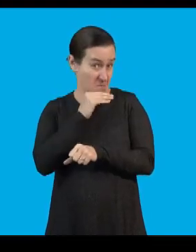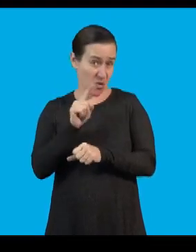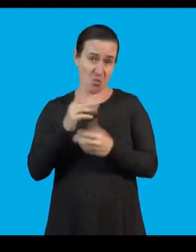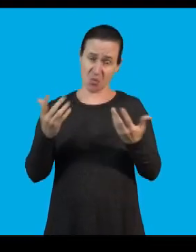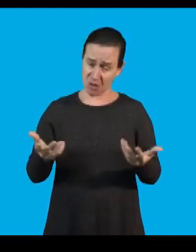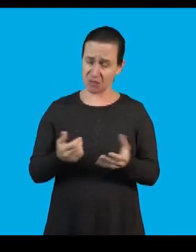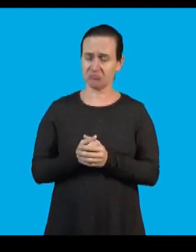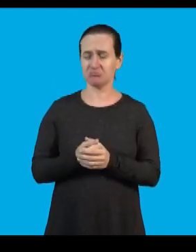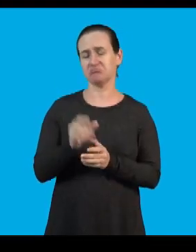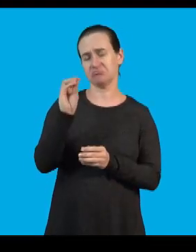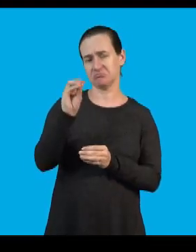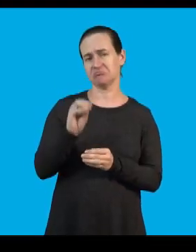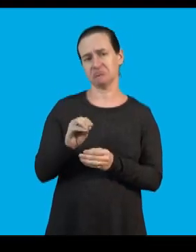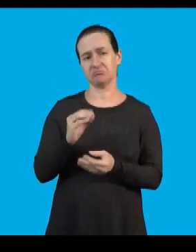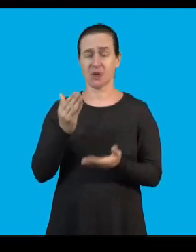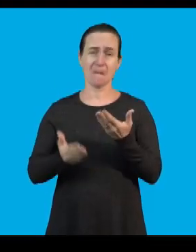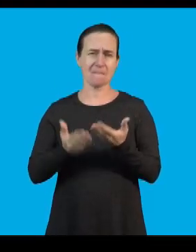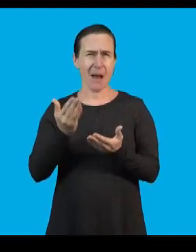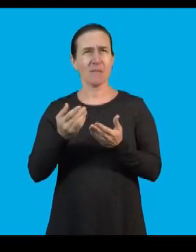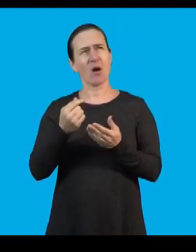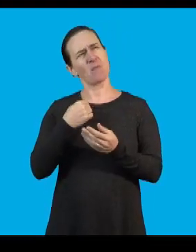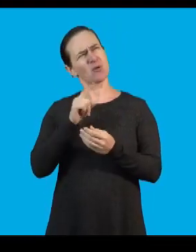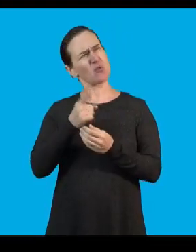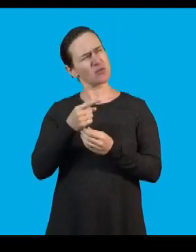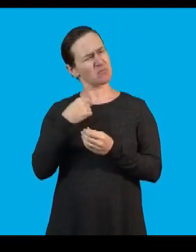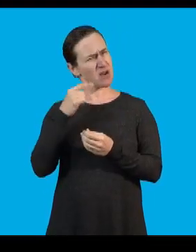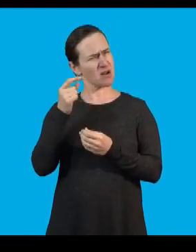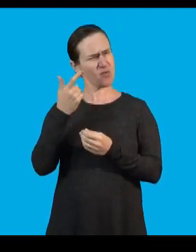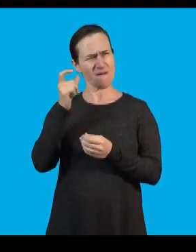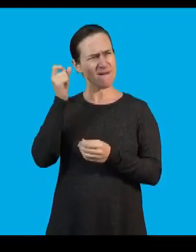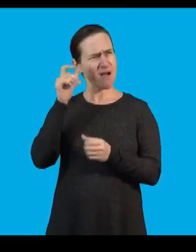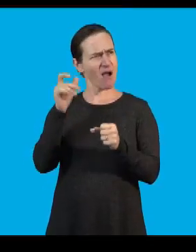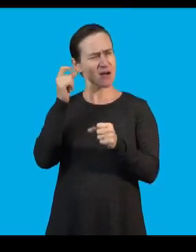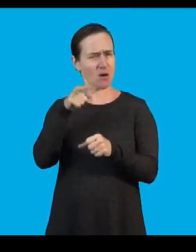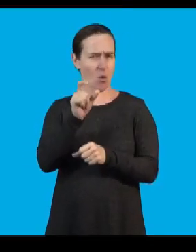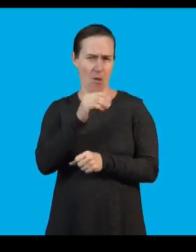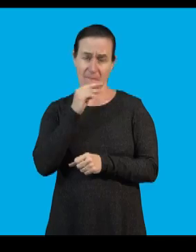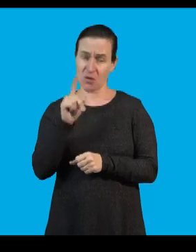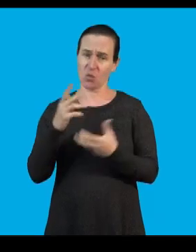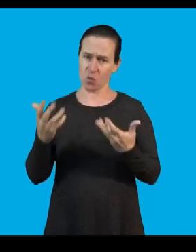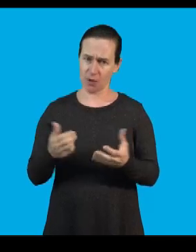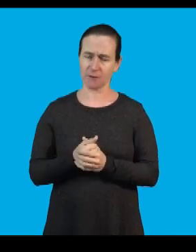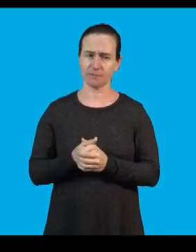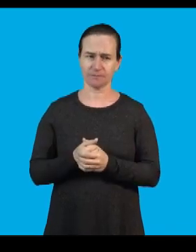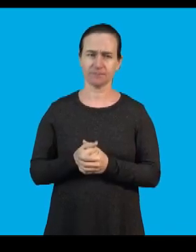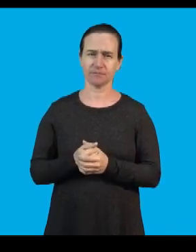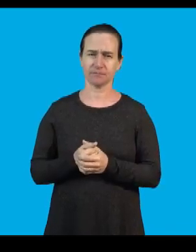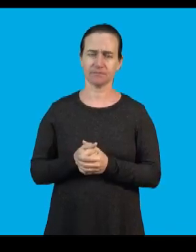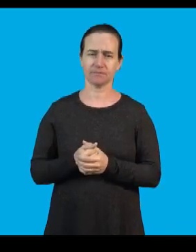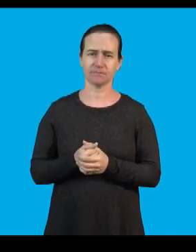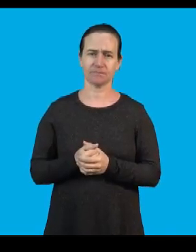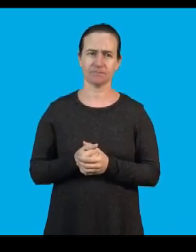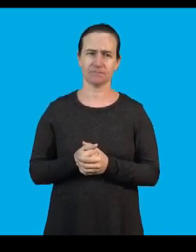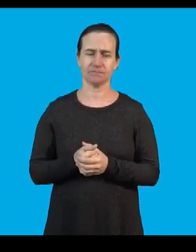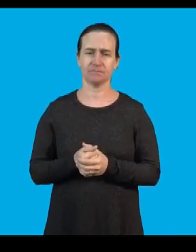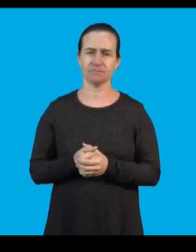maybe foster care, I've seen it in the text, all right? So there we go. Maybe that is something that you might not be familiar